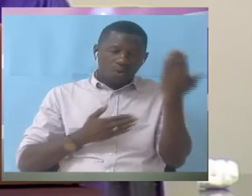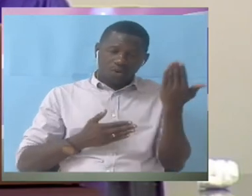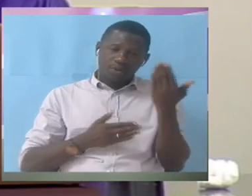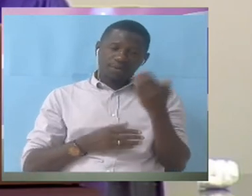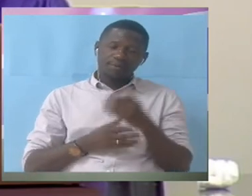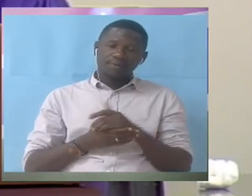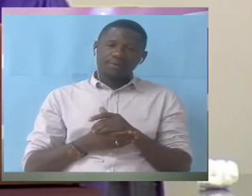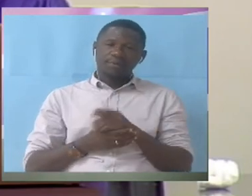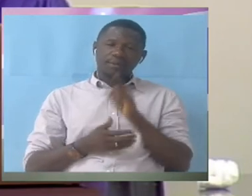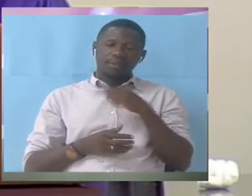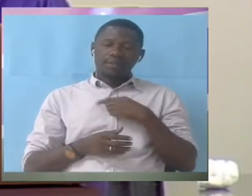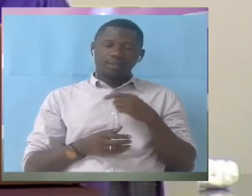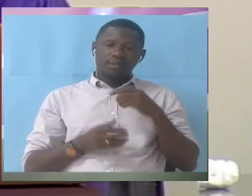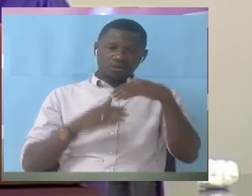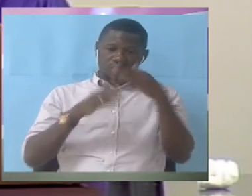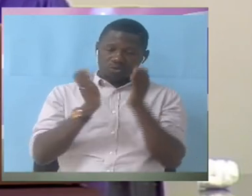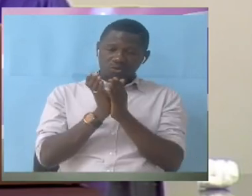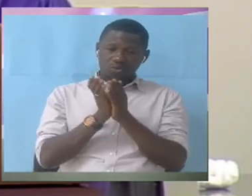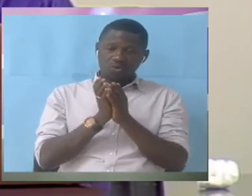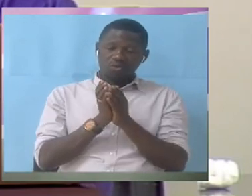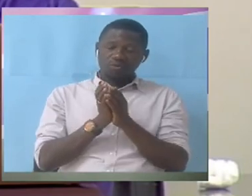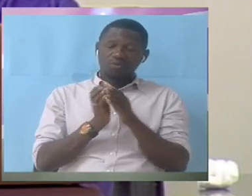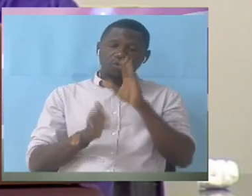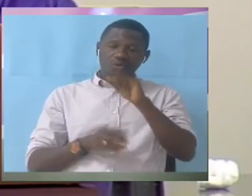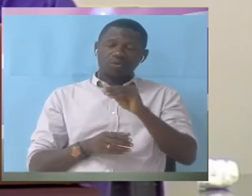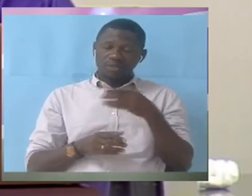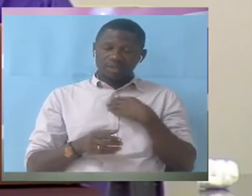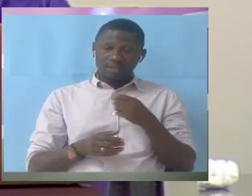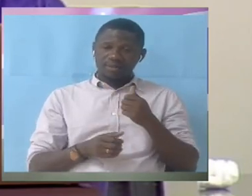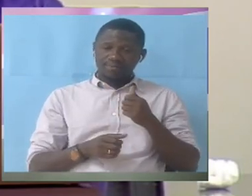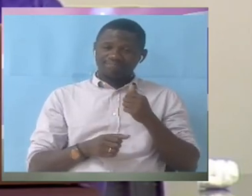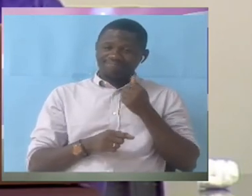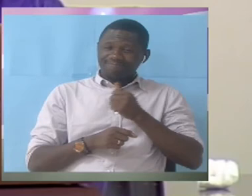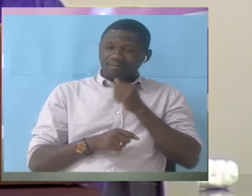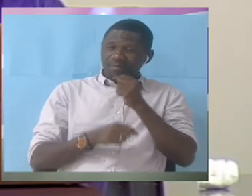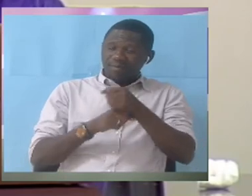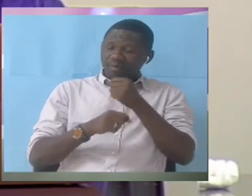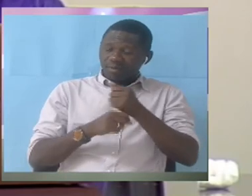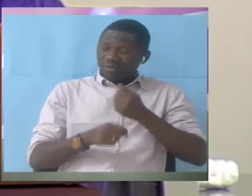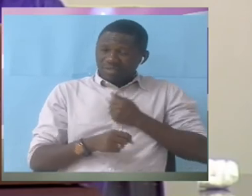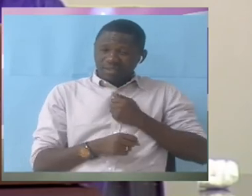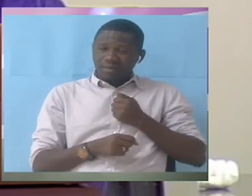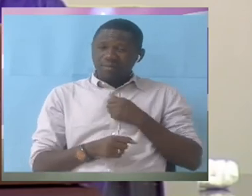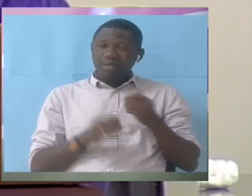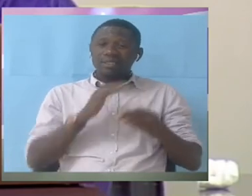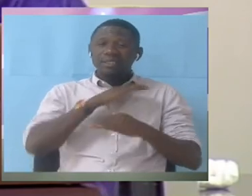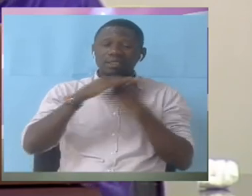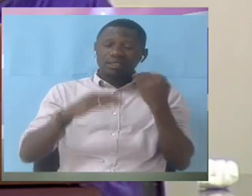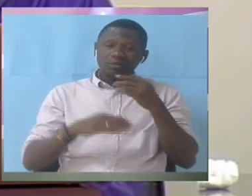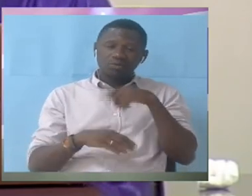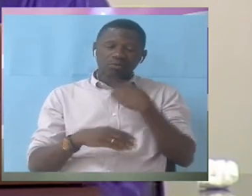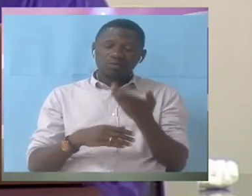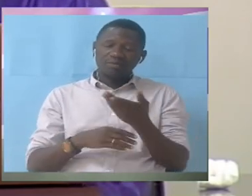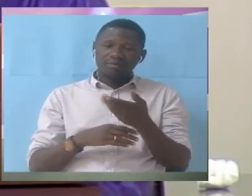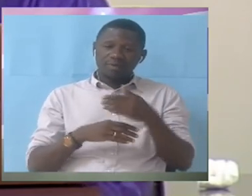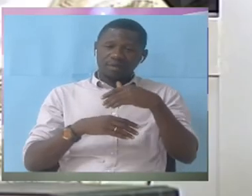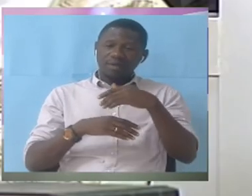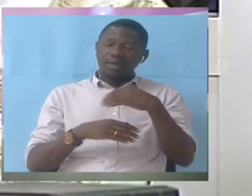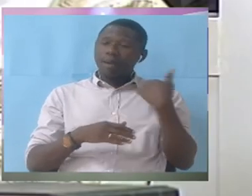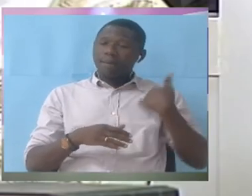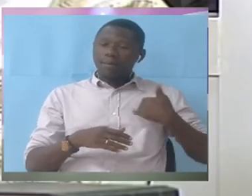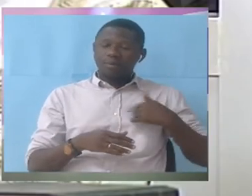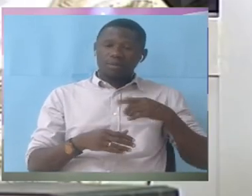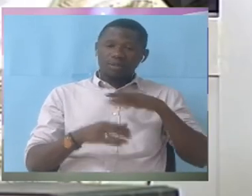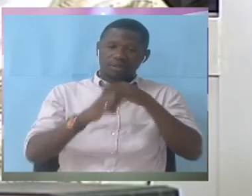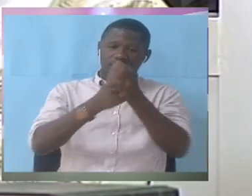did the juntas carry out as they had threatened by executing some of the detainees? Junta bi liñ waxone lool lañu def ndax